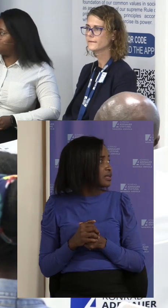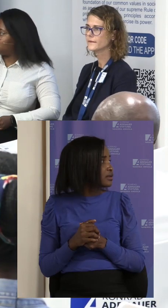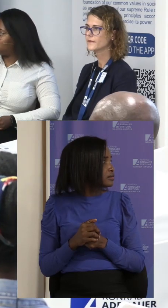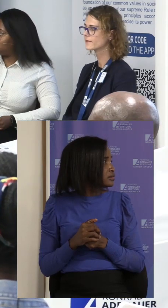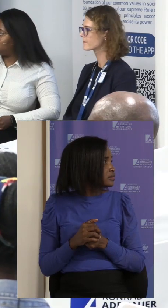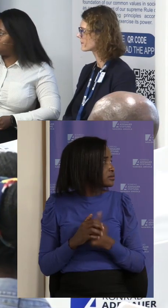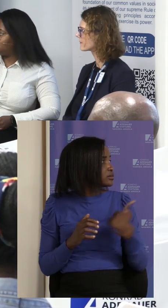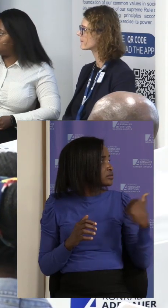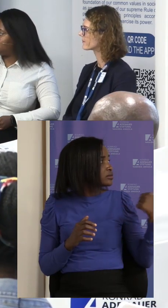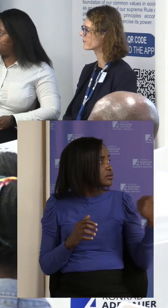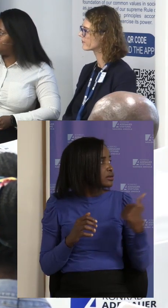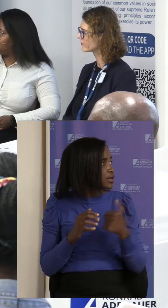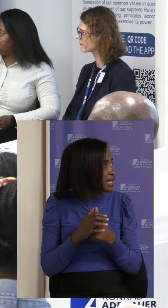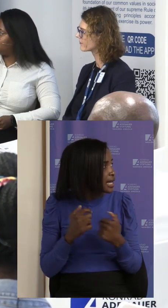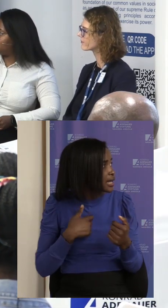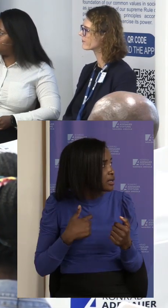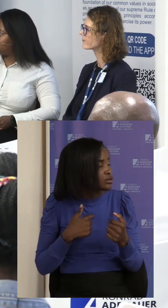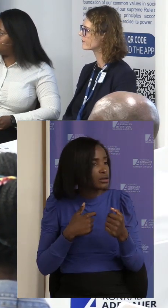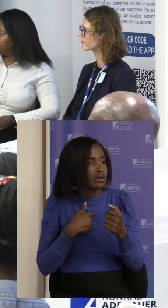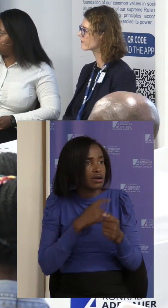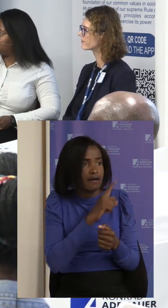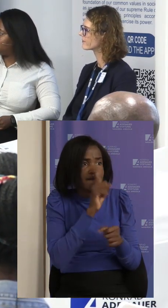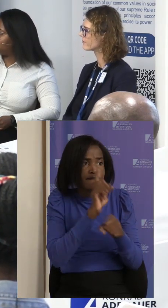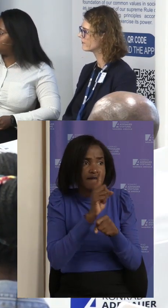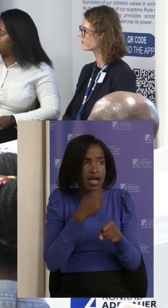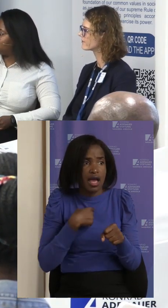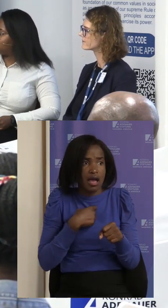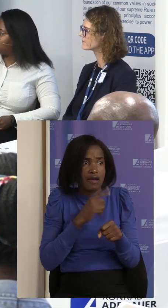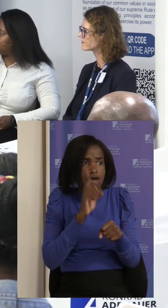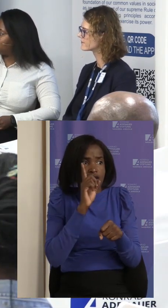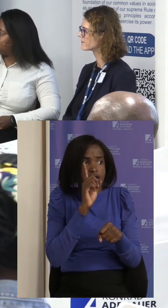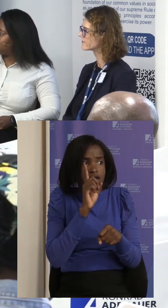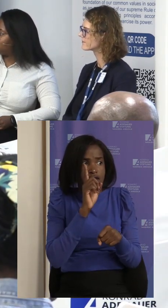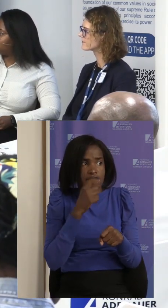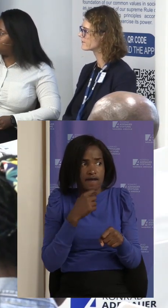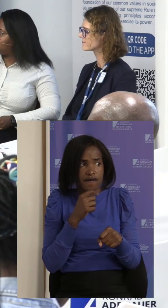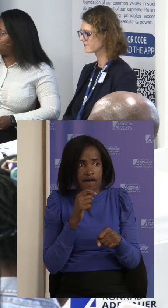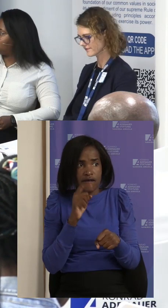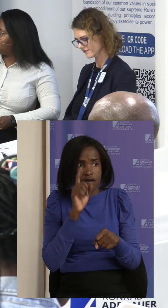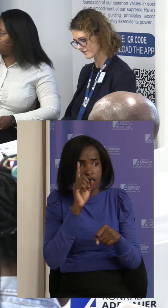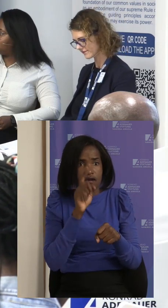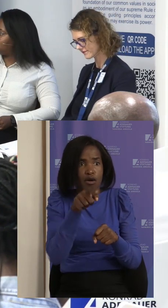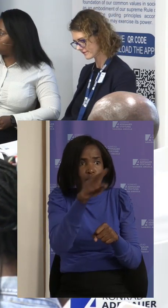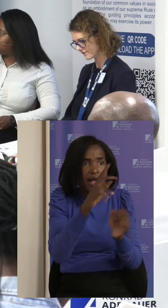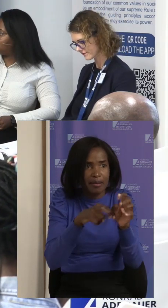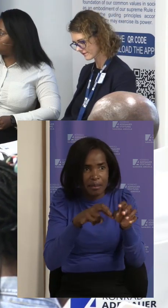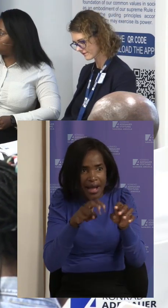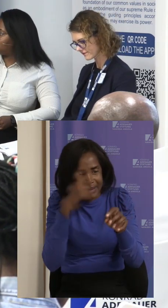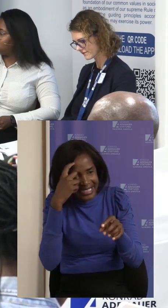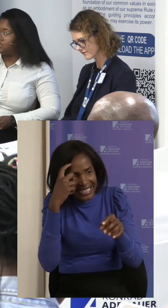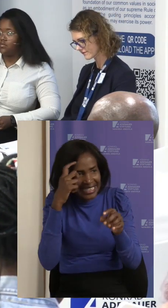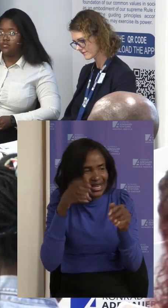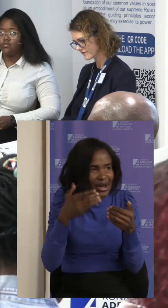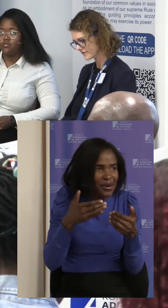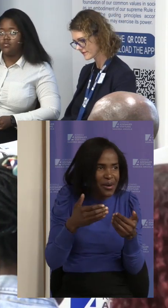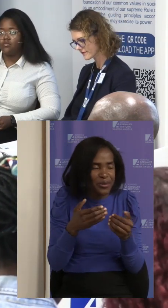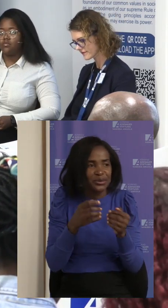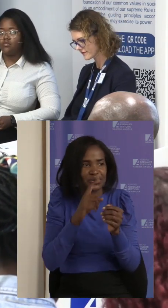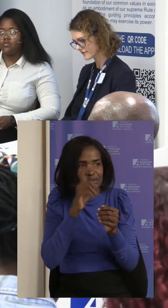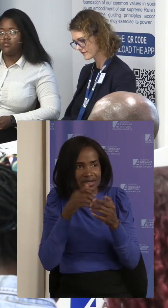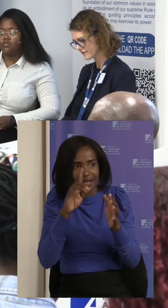Maybe while you're brainstorming, I could maybe pose the first question, just while the audience are still preparing themselves. In